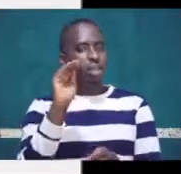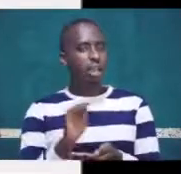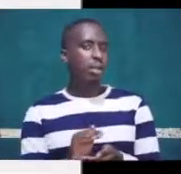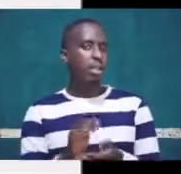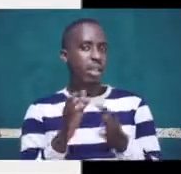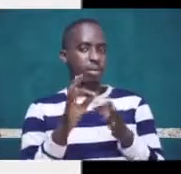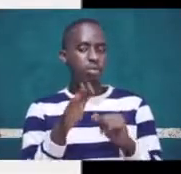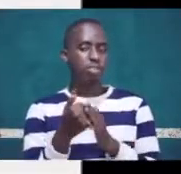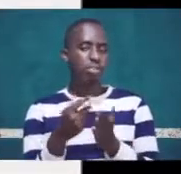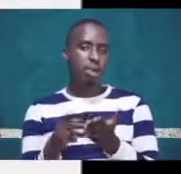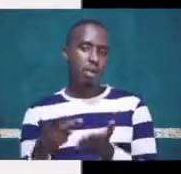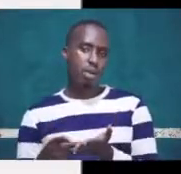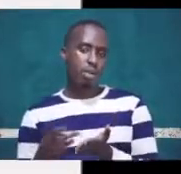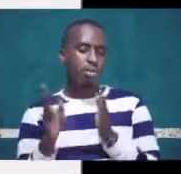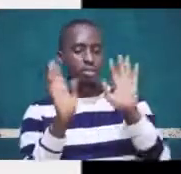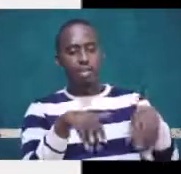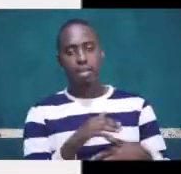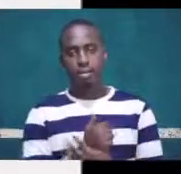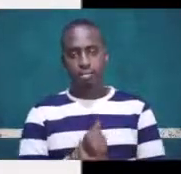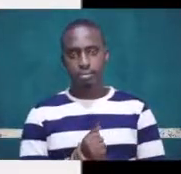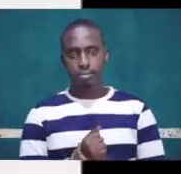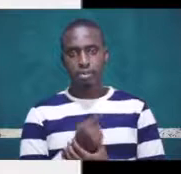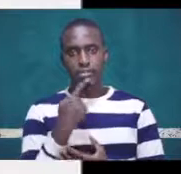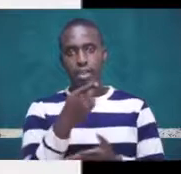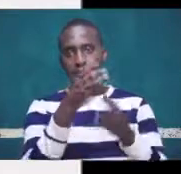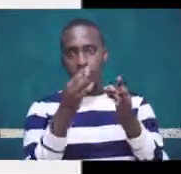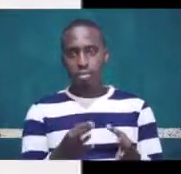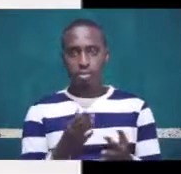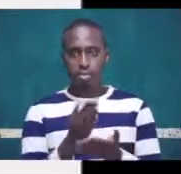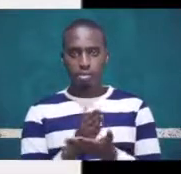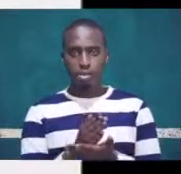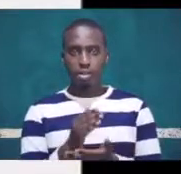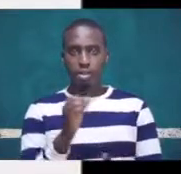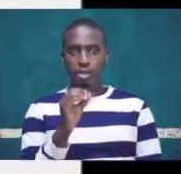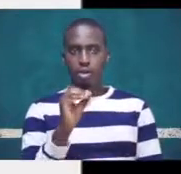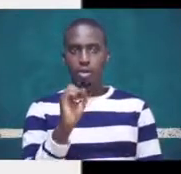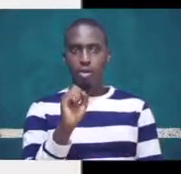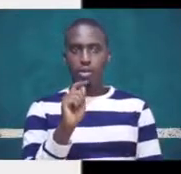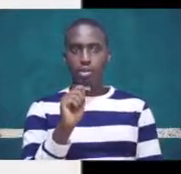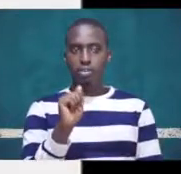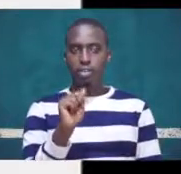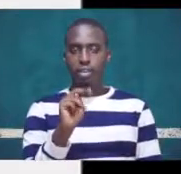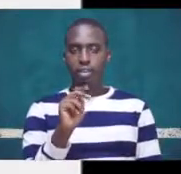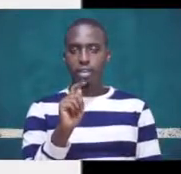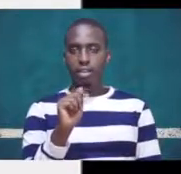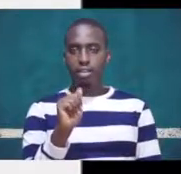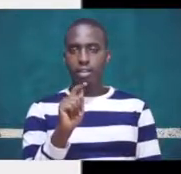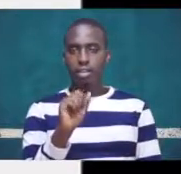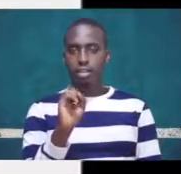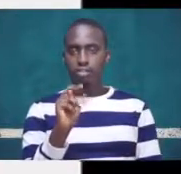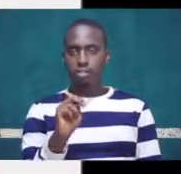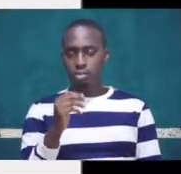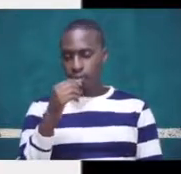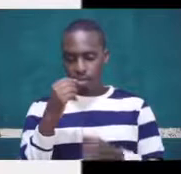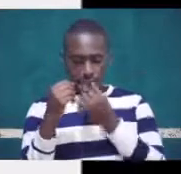quantity demand. They will just leave them. So those are goods of ostentation. They behave abnormally. Their demand behaves abnormally.